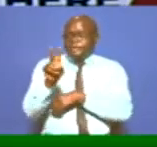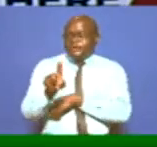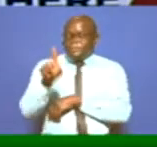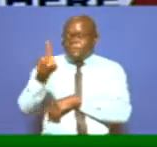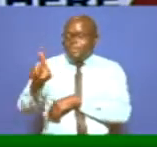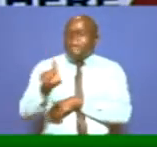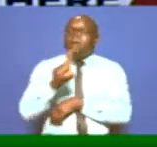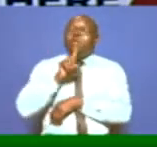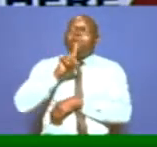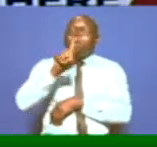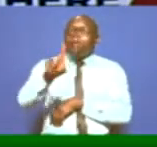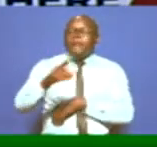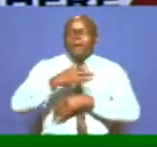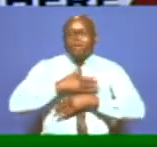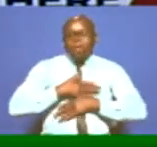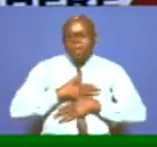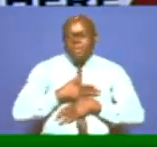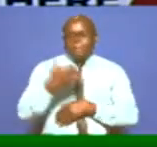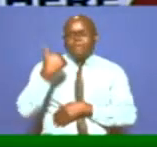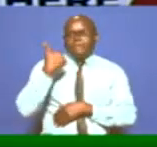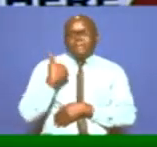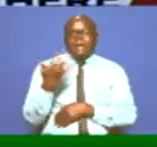Sankok.